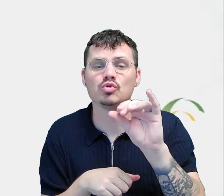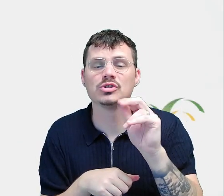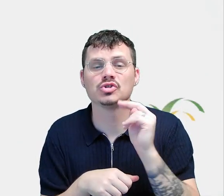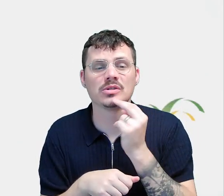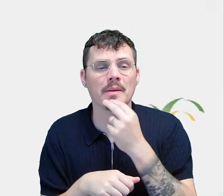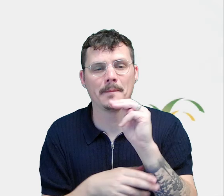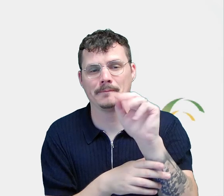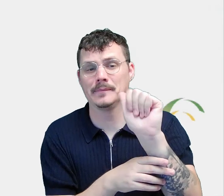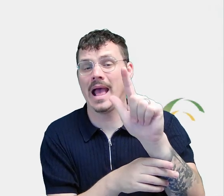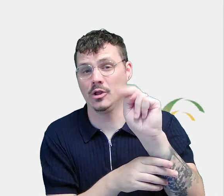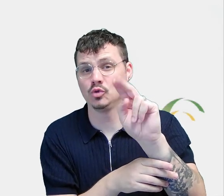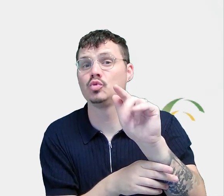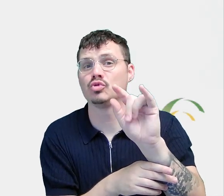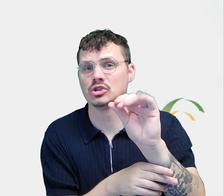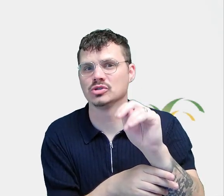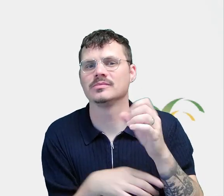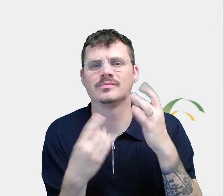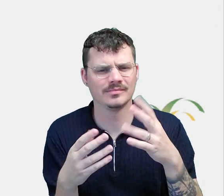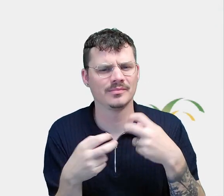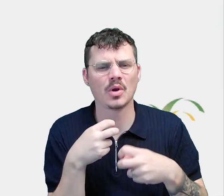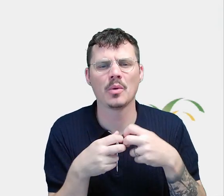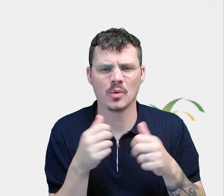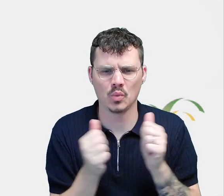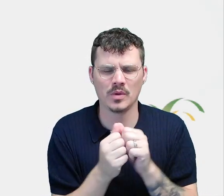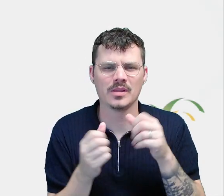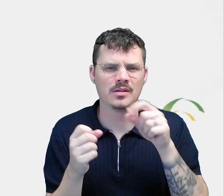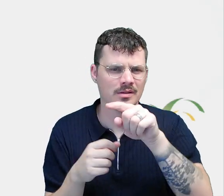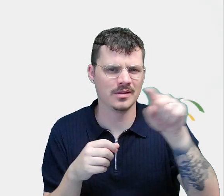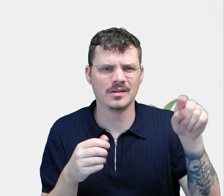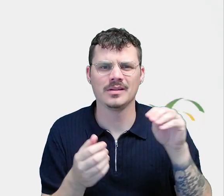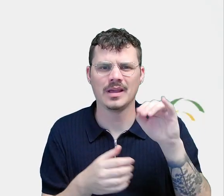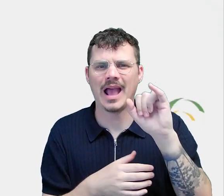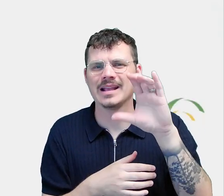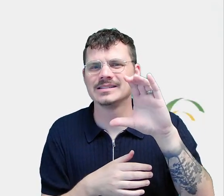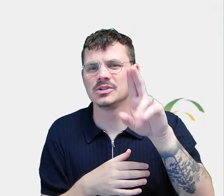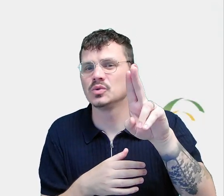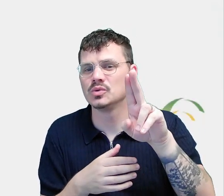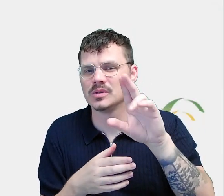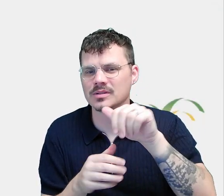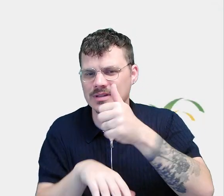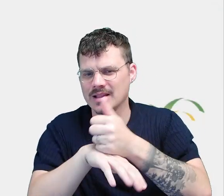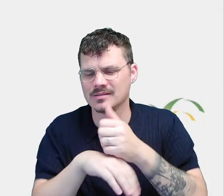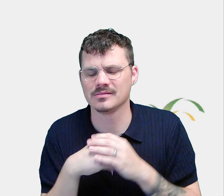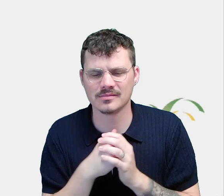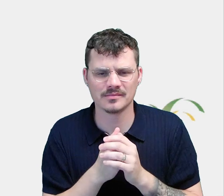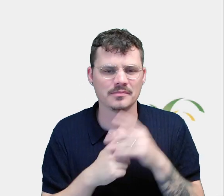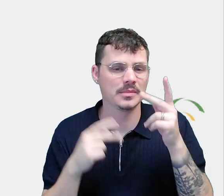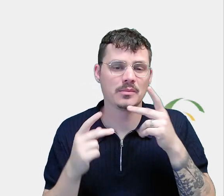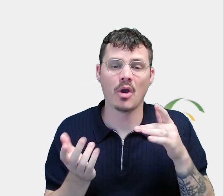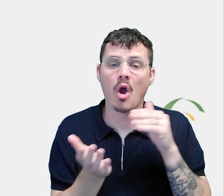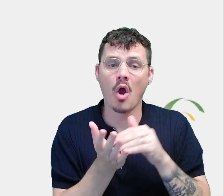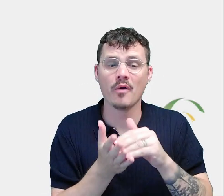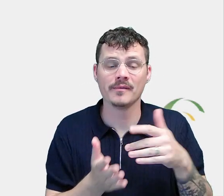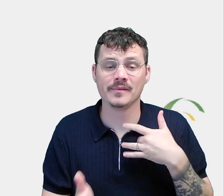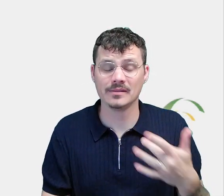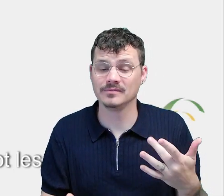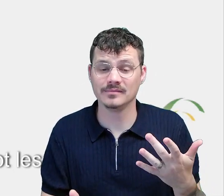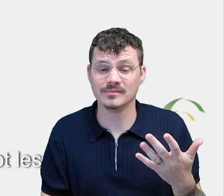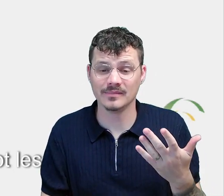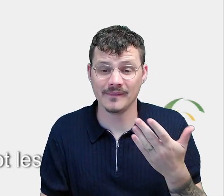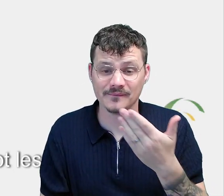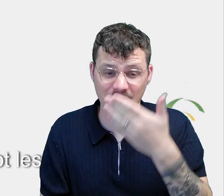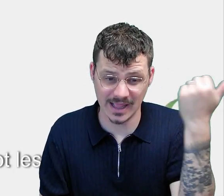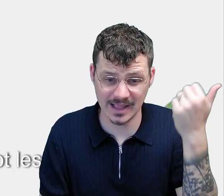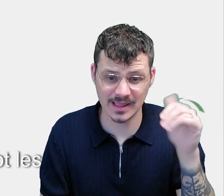many emergency intensive care unit settings. People often just forget